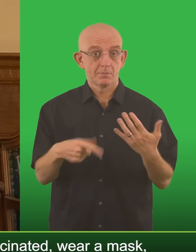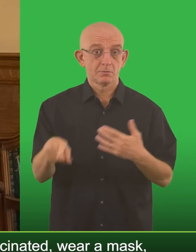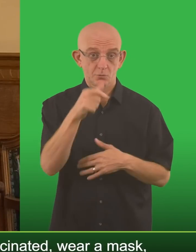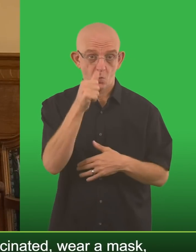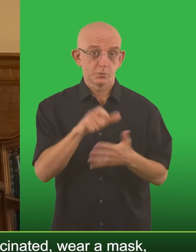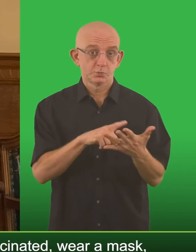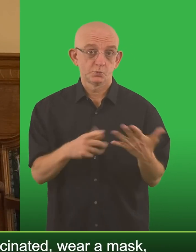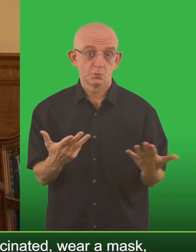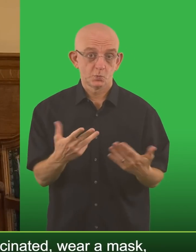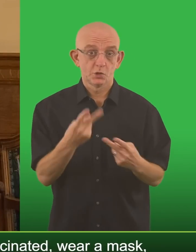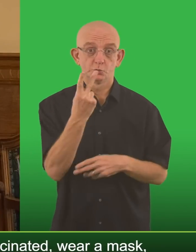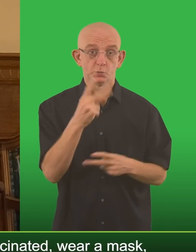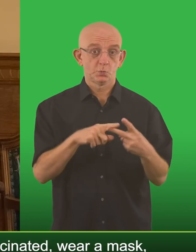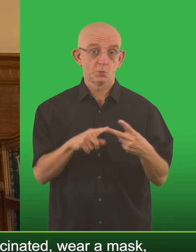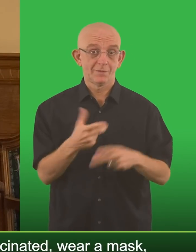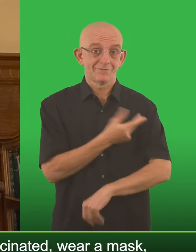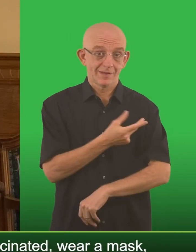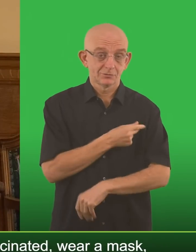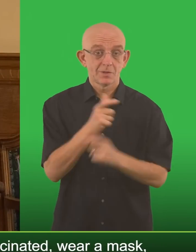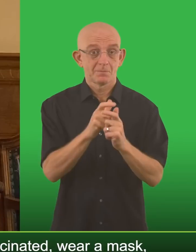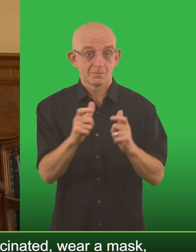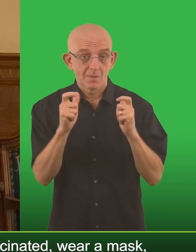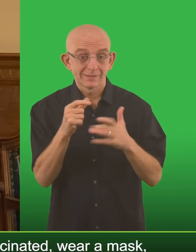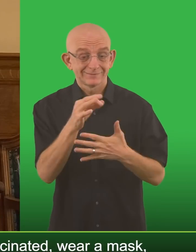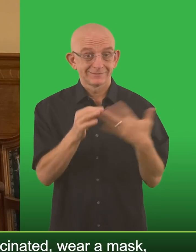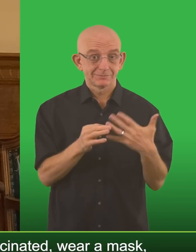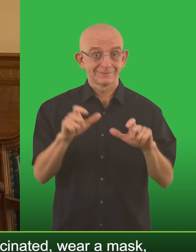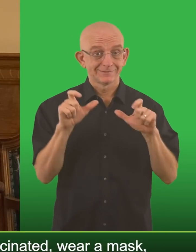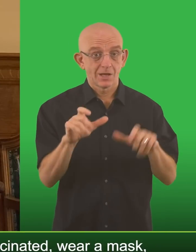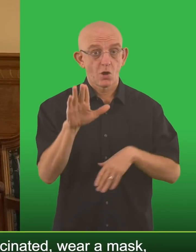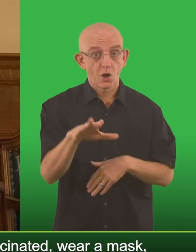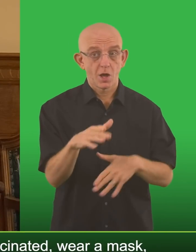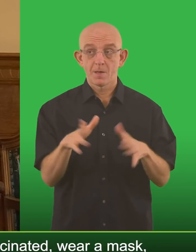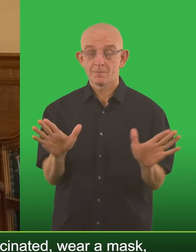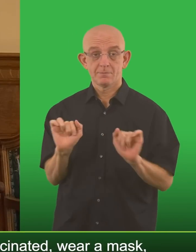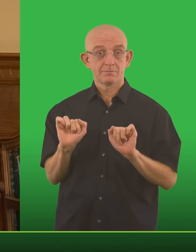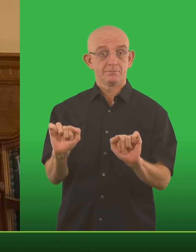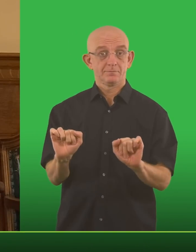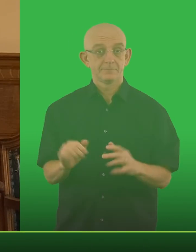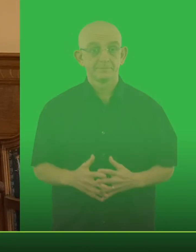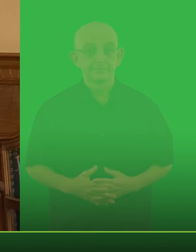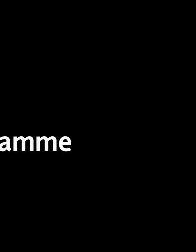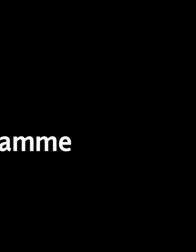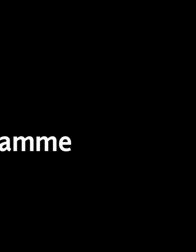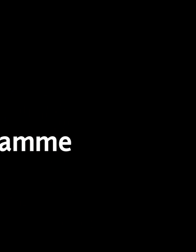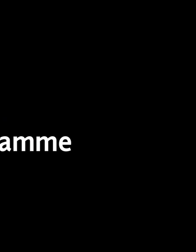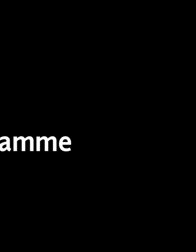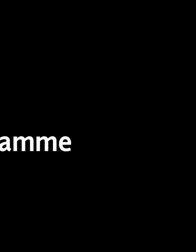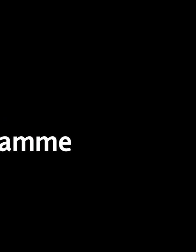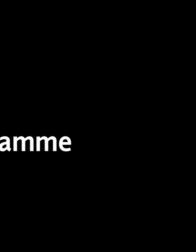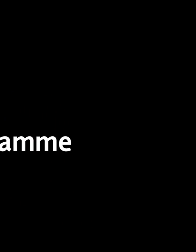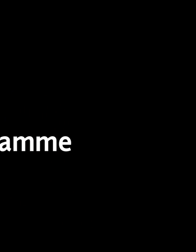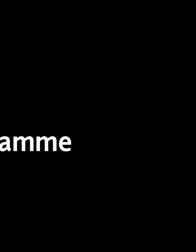know what we can do, get double vaccinated, wear a mask, if symptoms, stay at home and isolate, please.